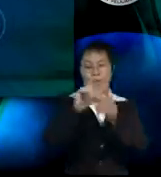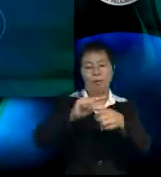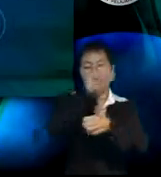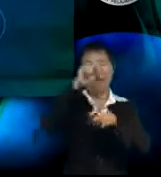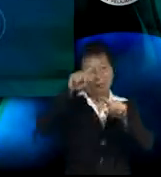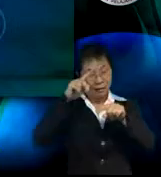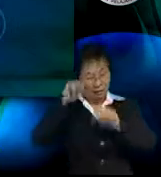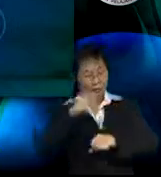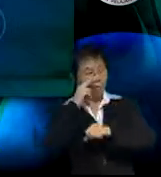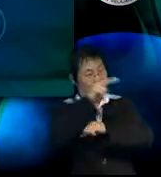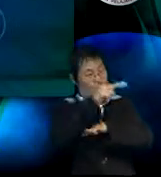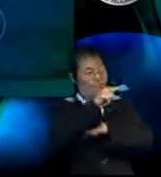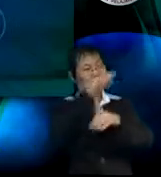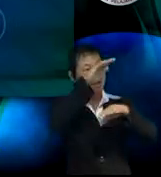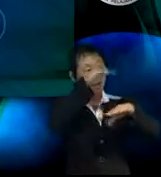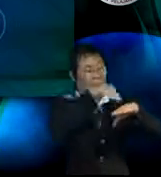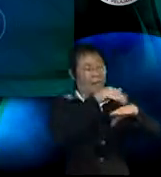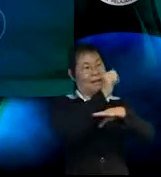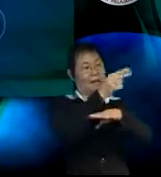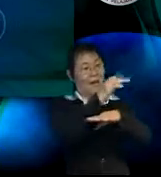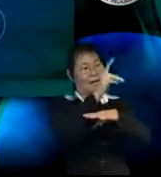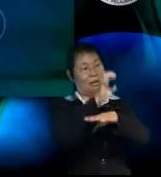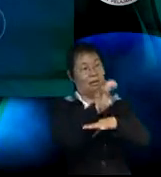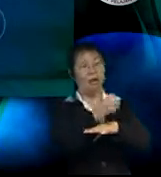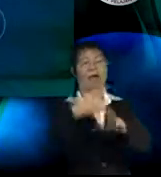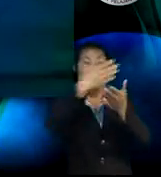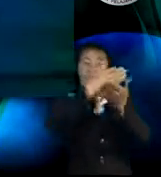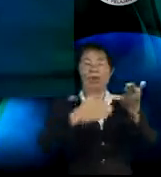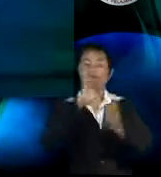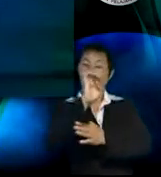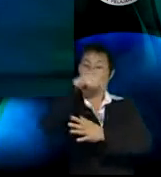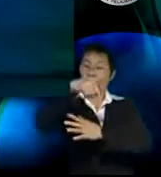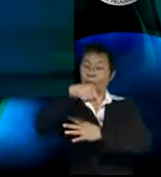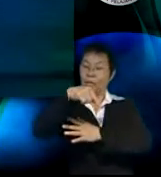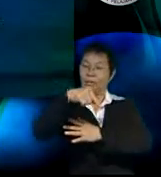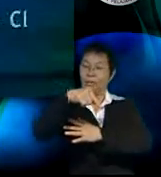the anode. The half equation at the anode